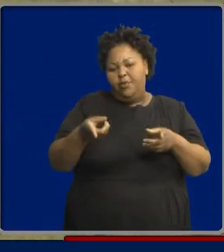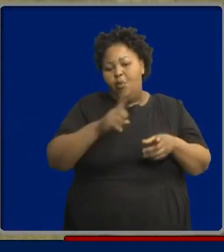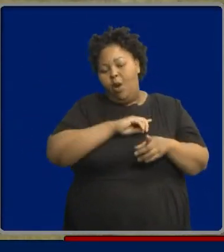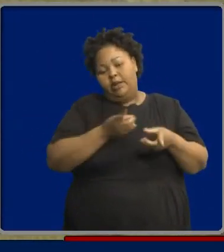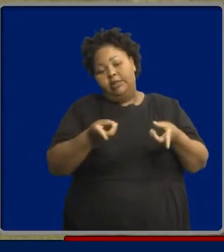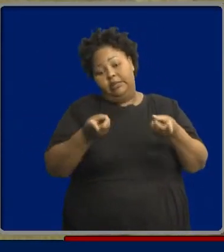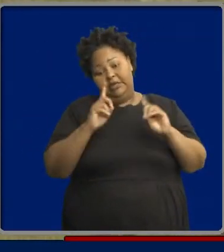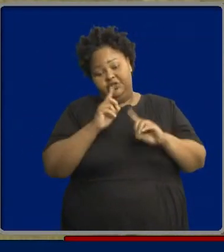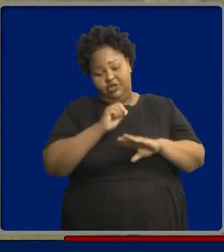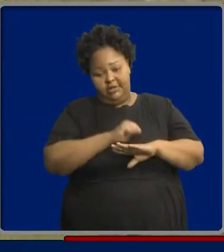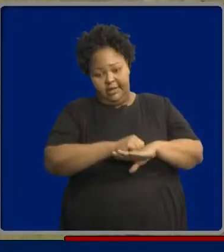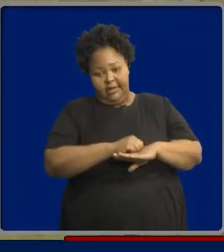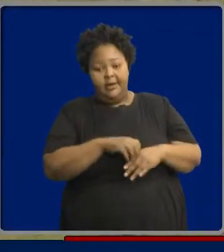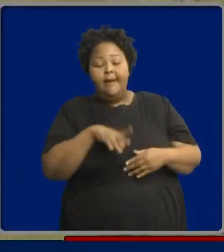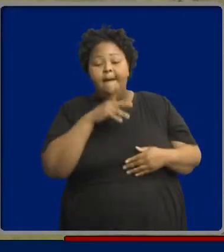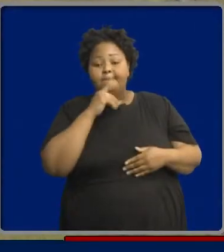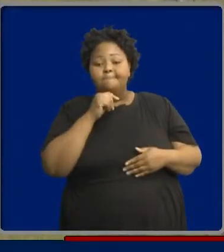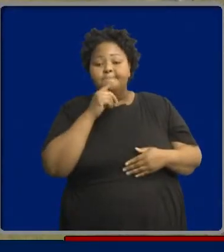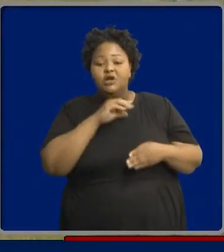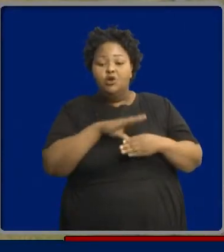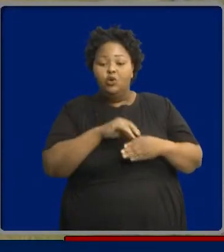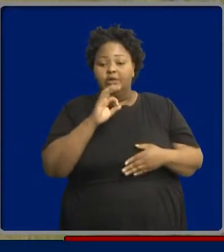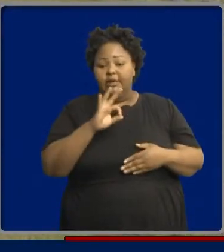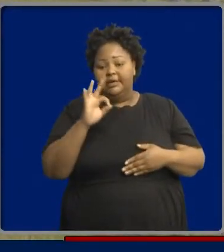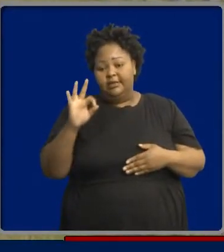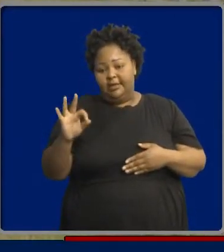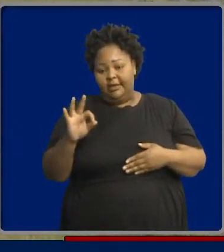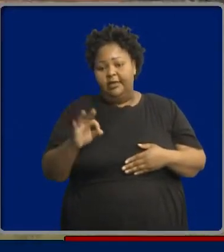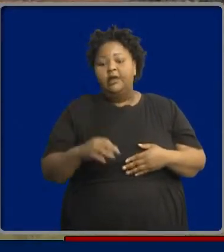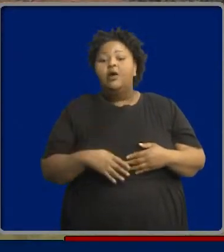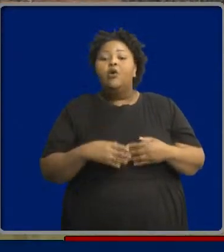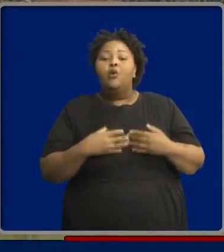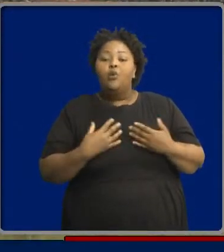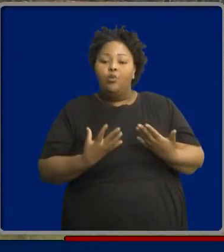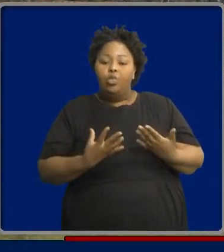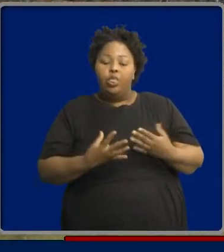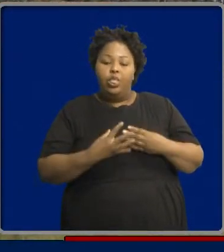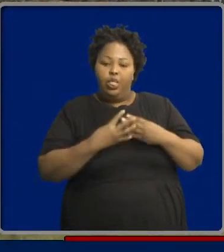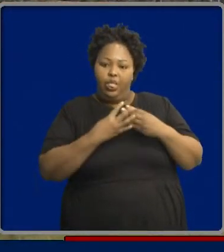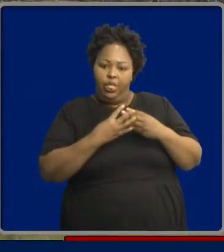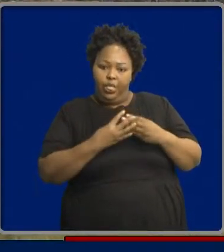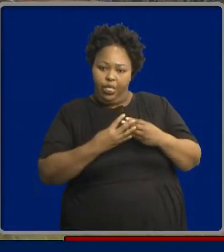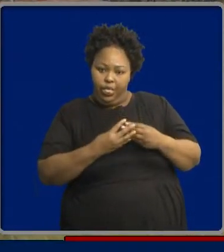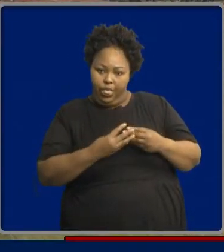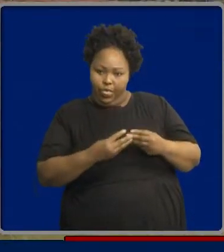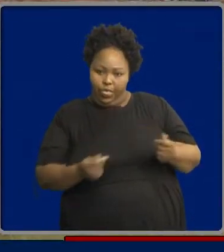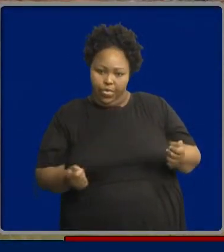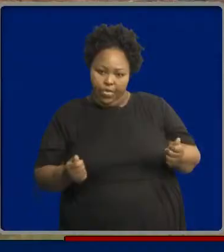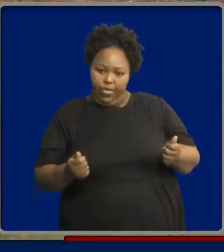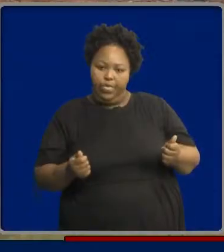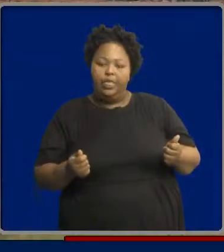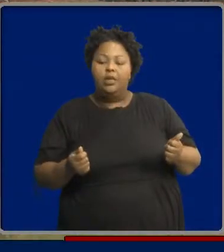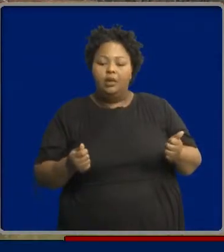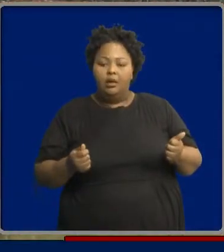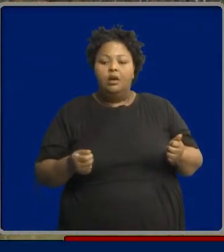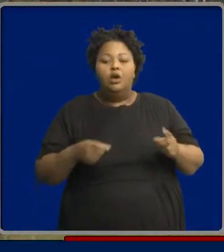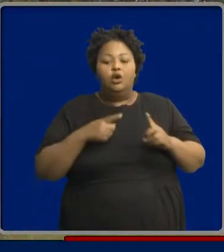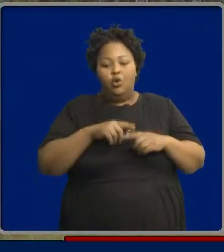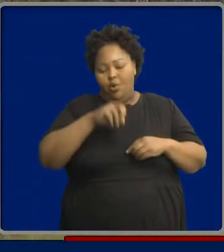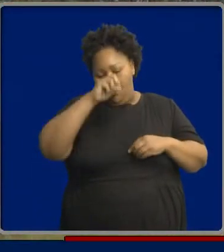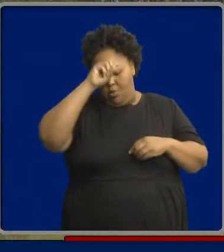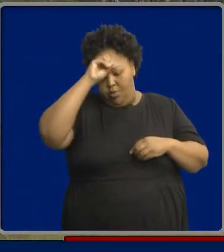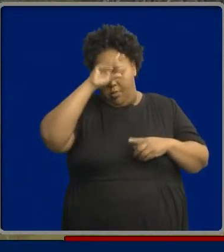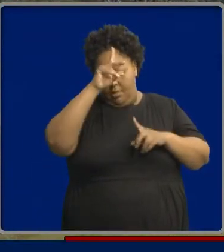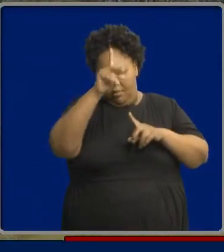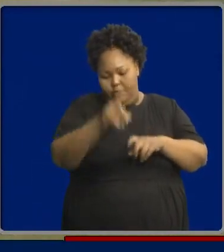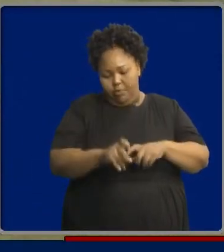A 33-year-old man from Malandi has gone missing after he went for the illegal mining of green chat at the mine